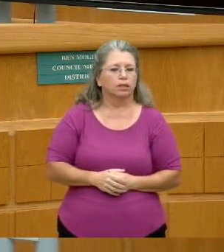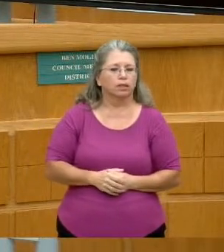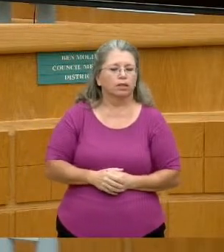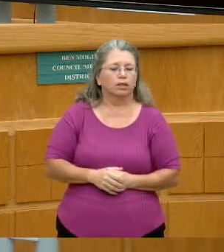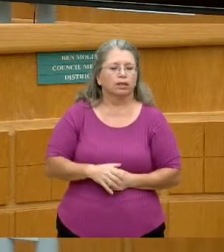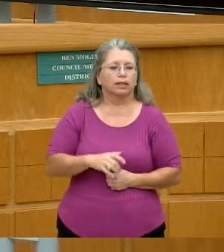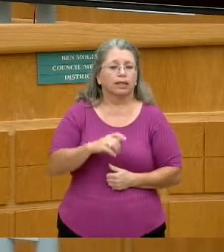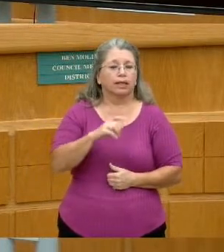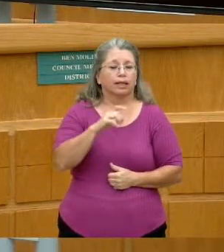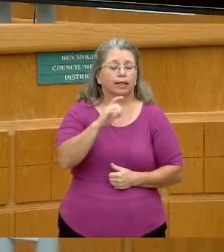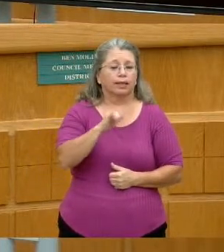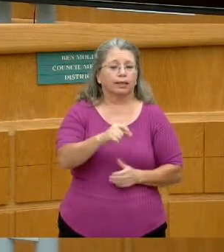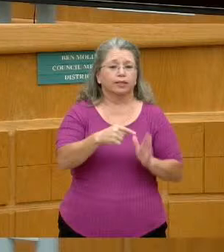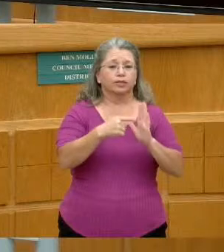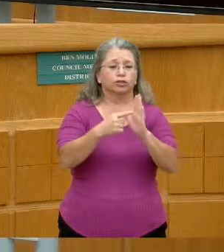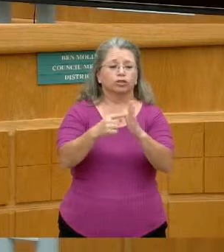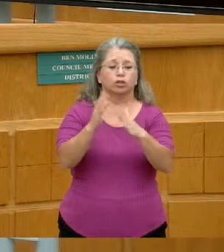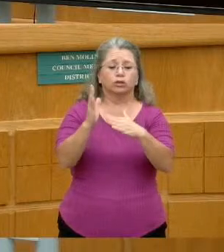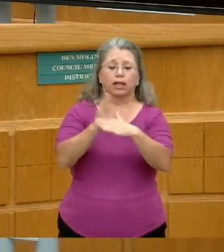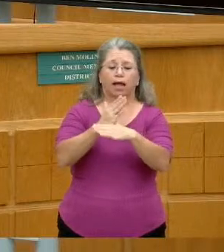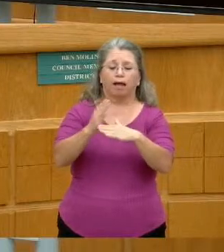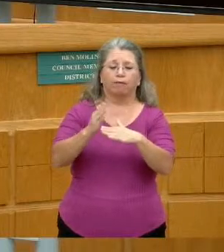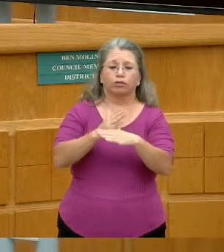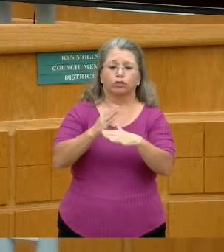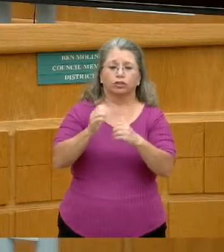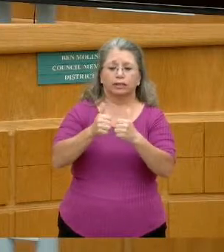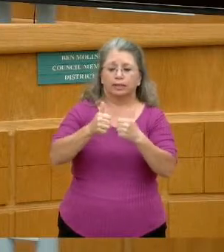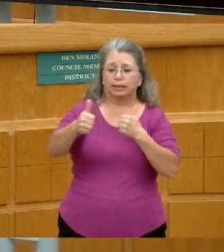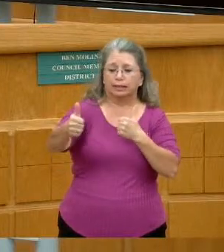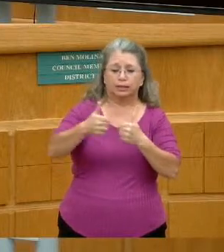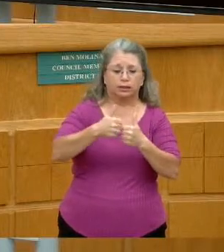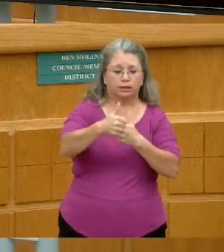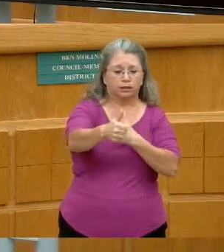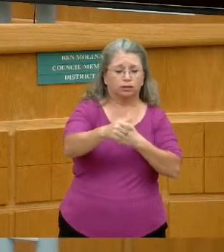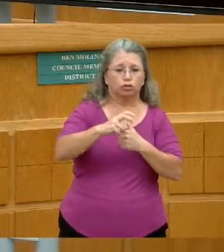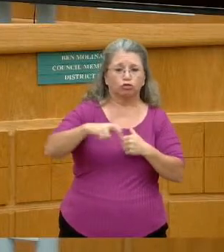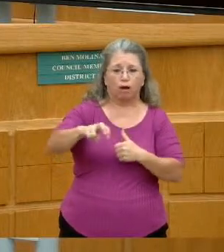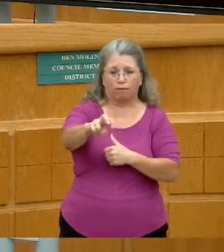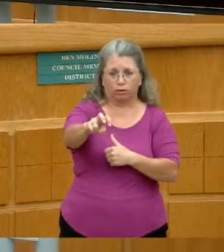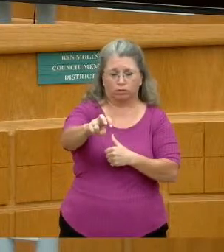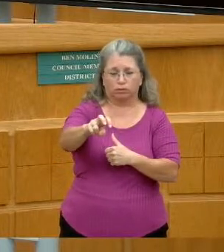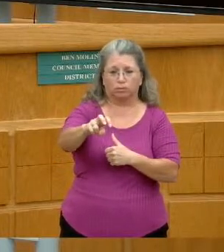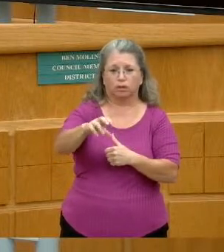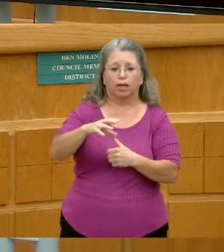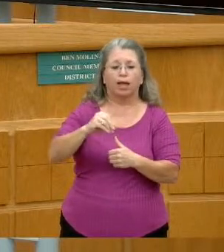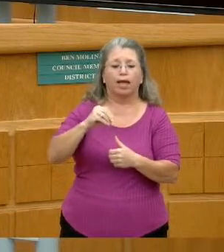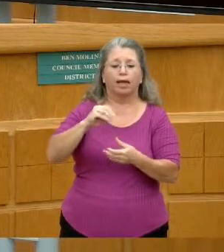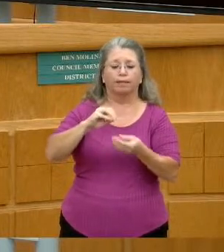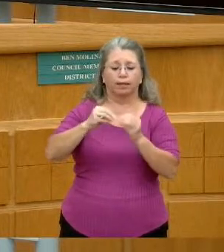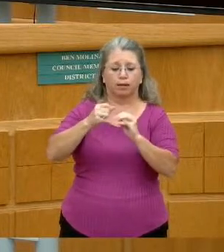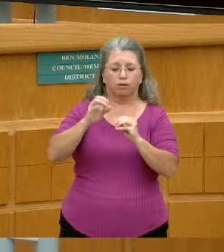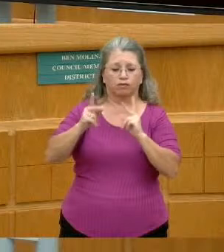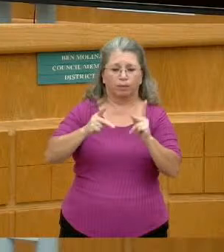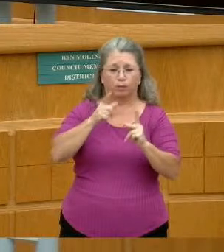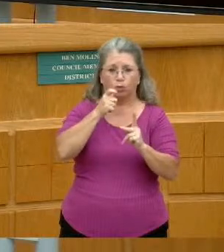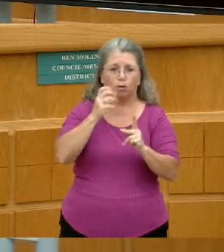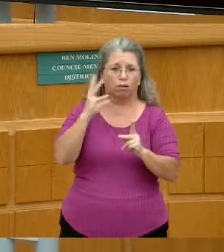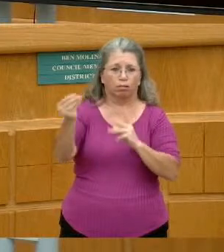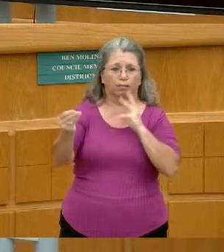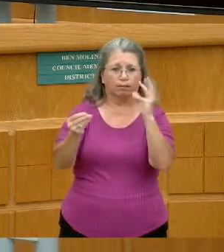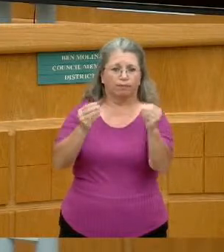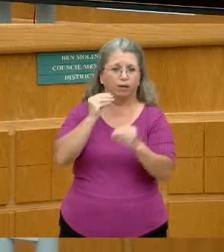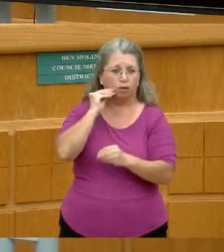distance traveled for people in the coastal bend area and the number of people that are leaving home. And